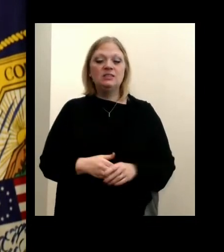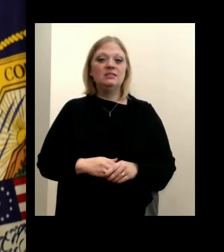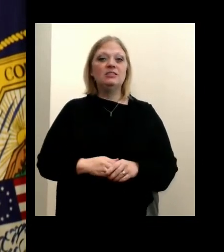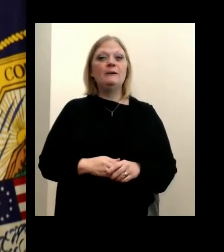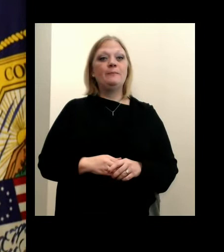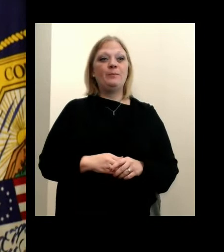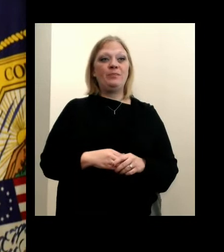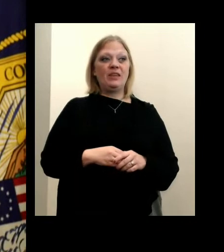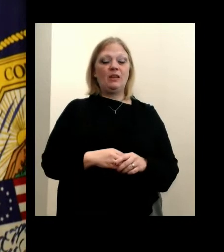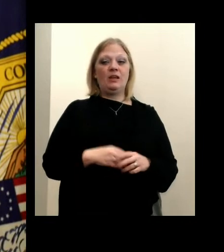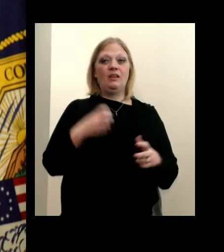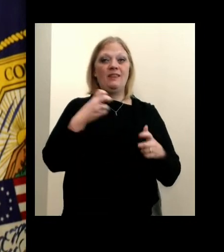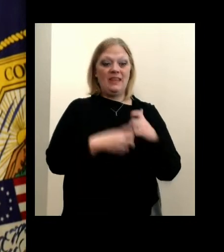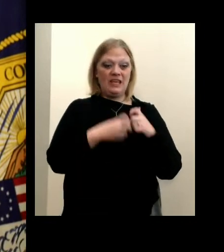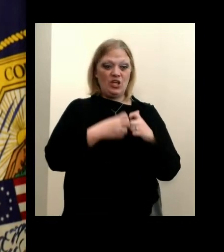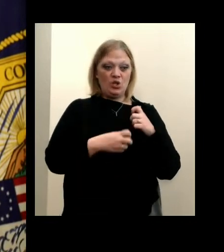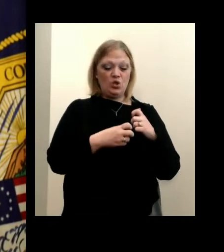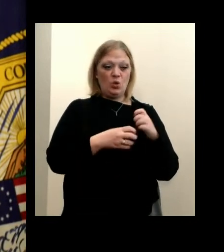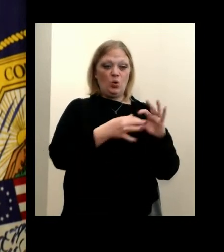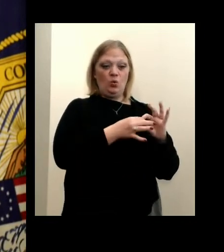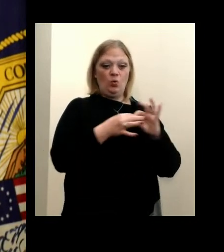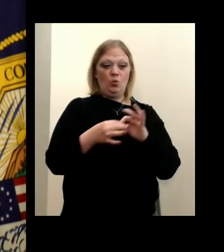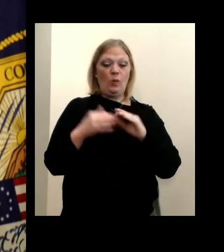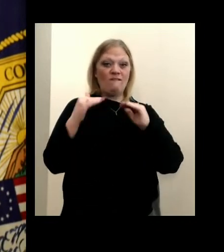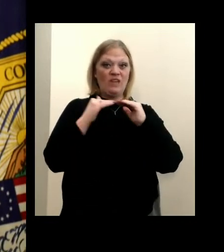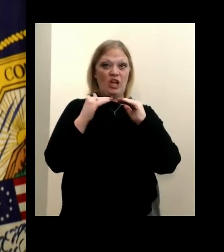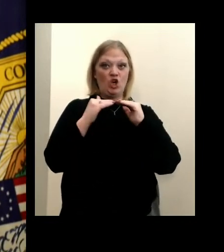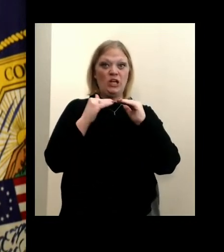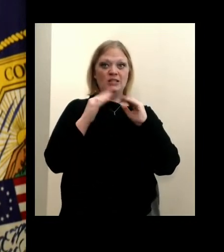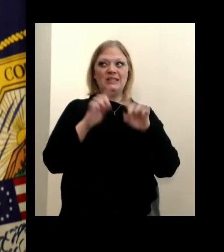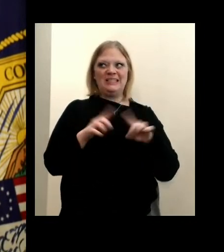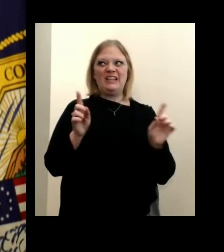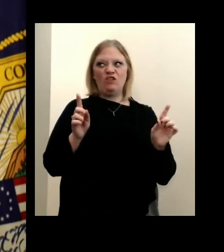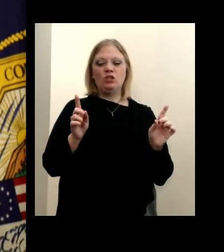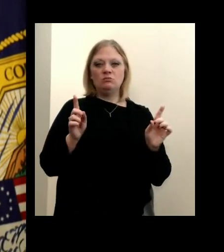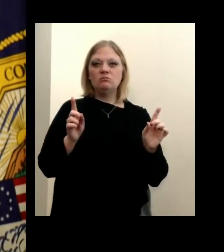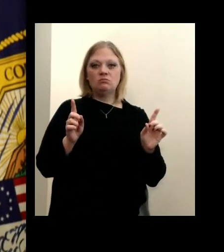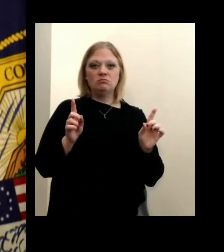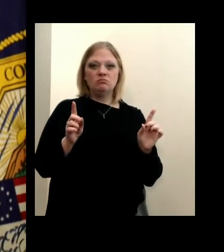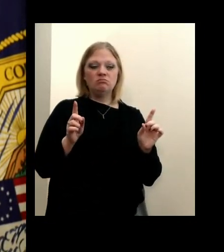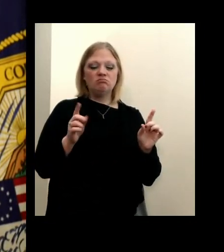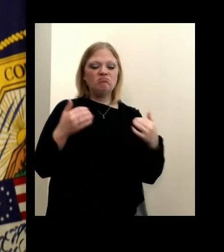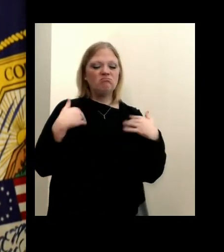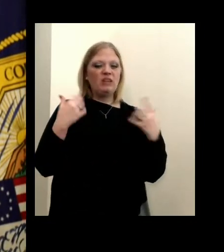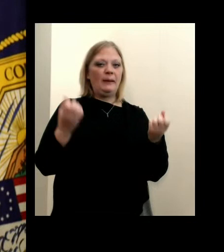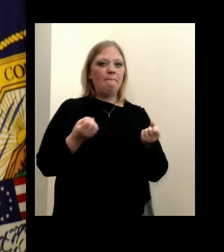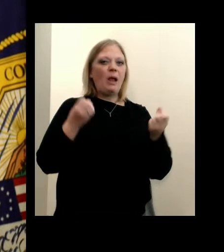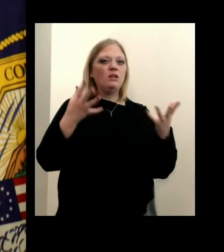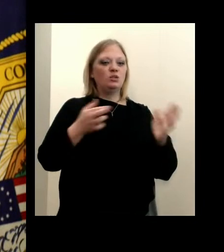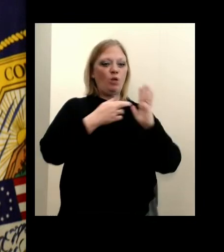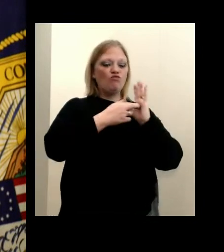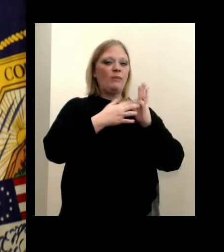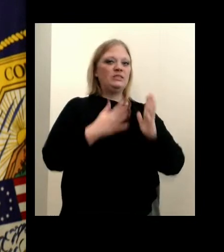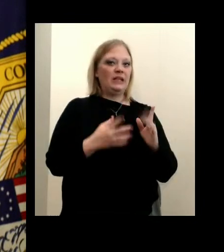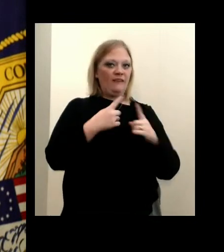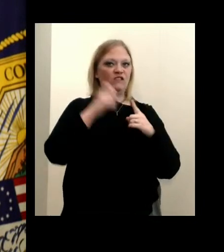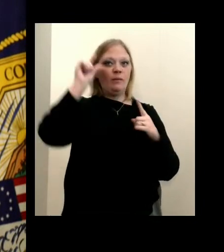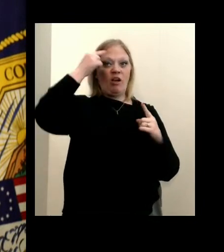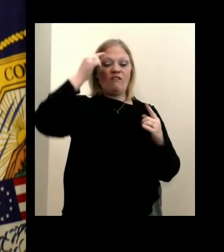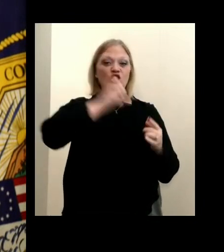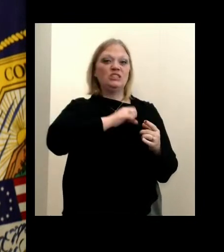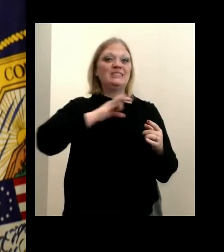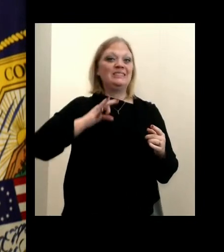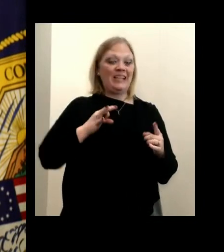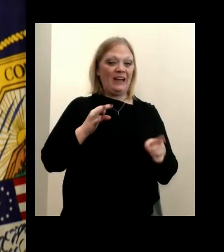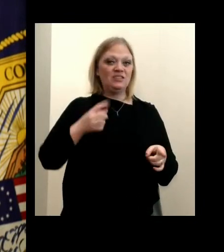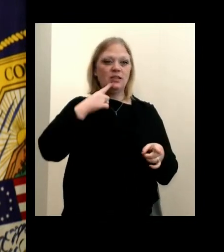issue associated with fairness is a different one. I've had multiple representatives of the governor's staff say, yeah,